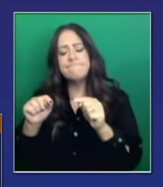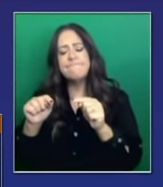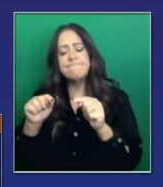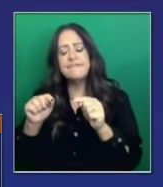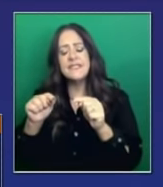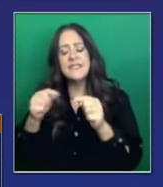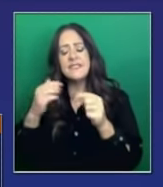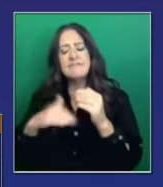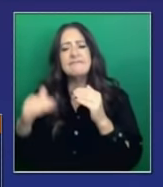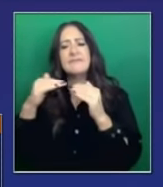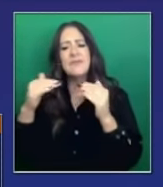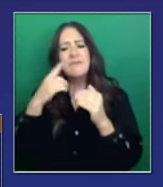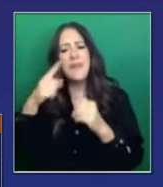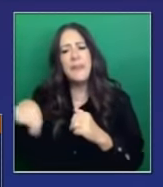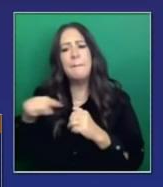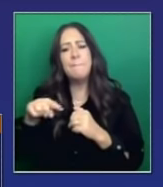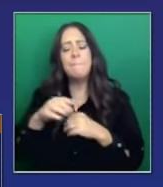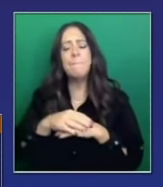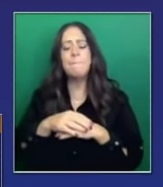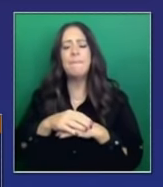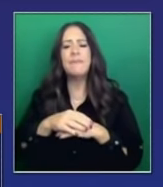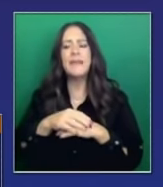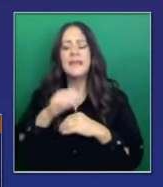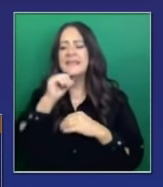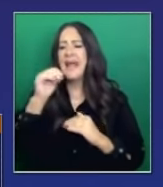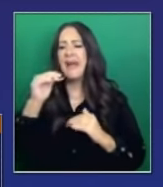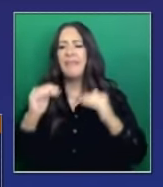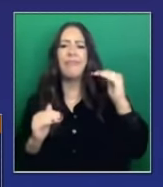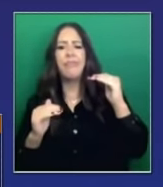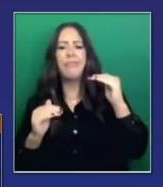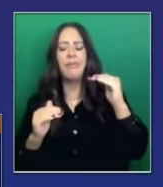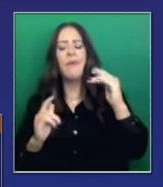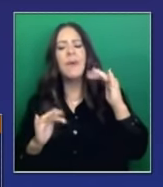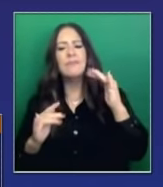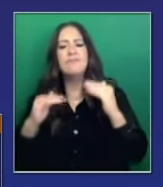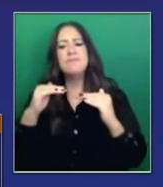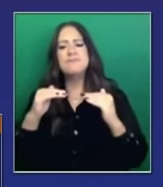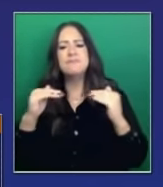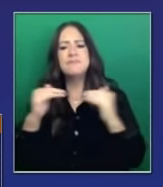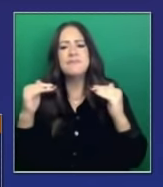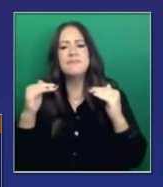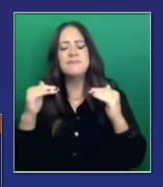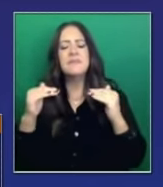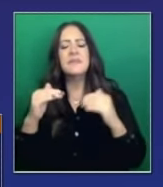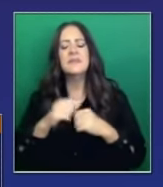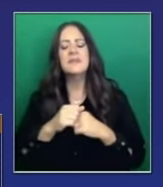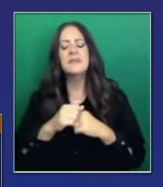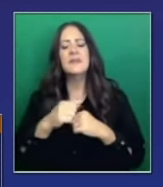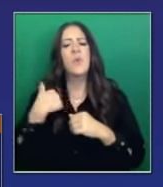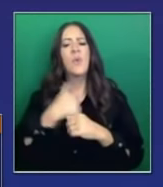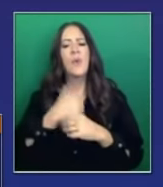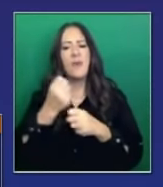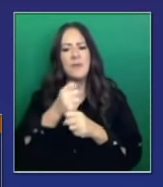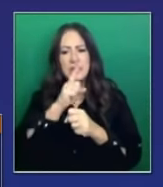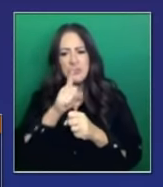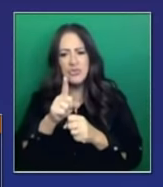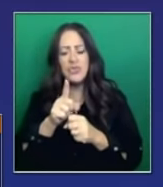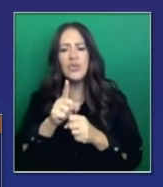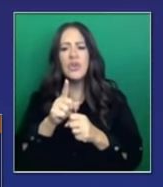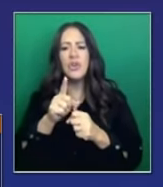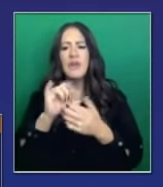as we note here, that have been disproportionately impacted by this pandemic, but also more broadly are disproportionately impacted